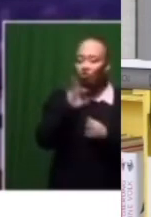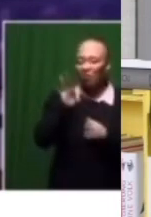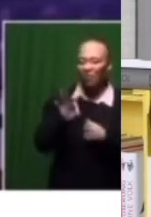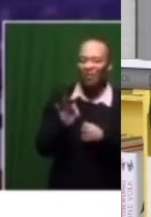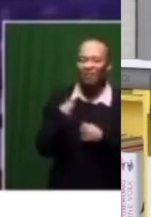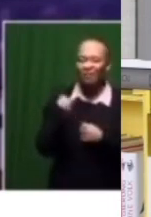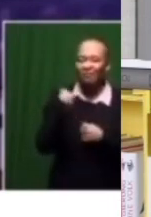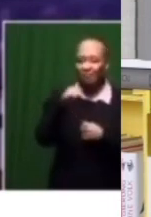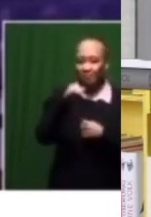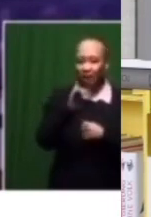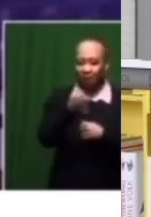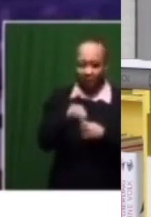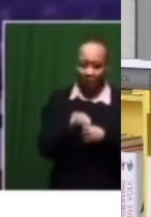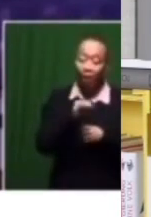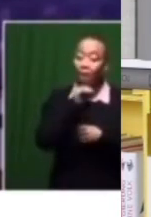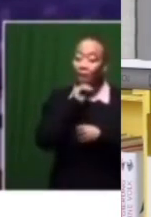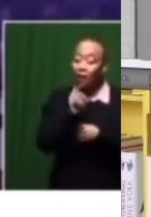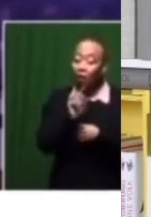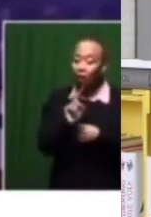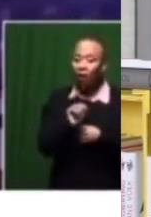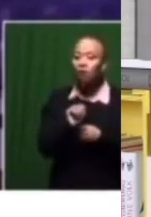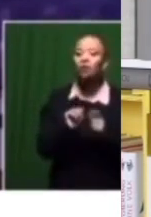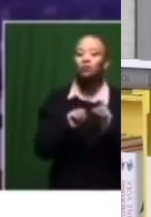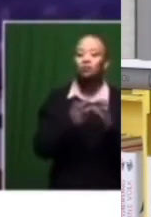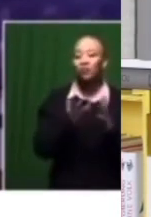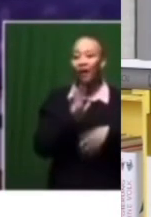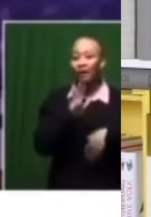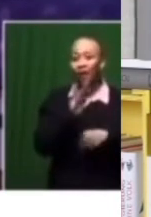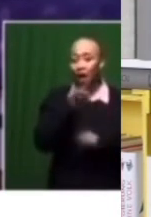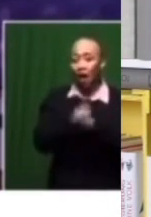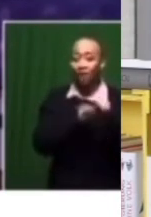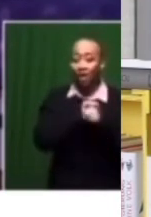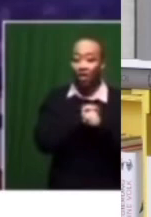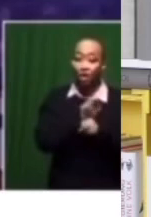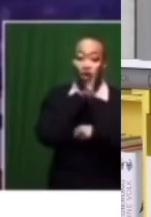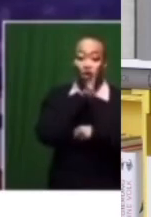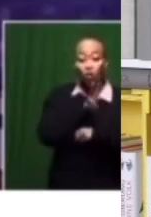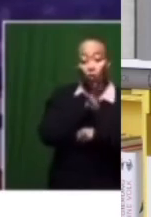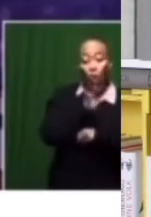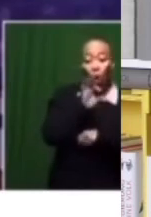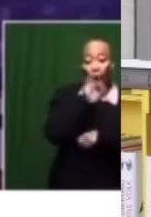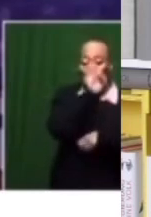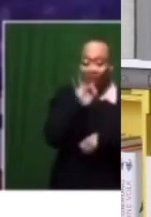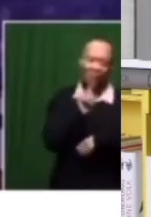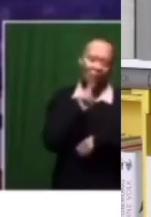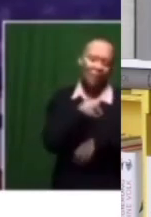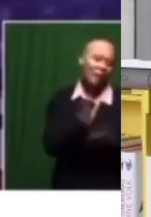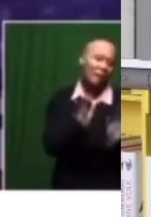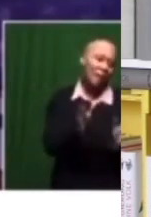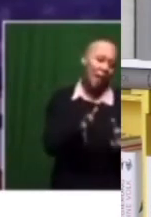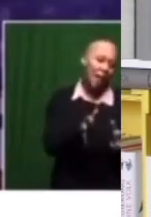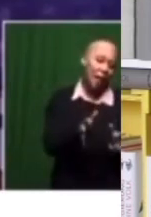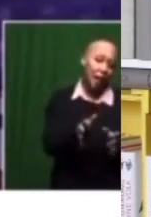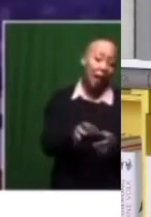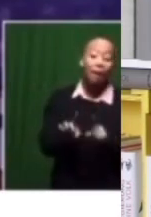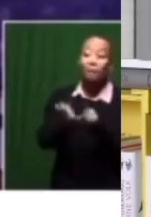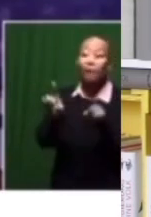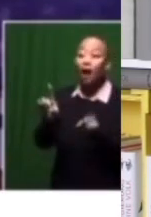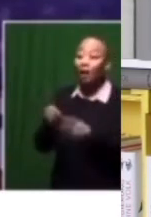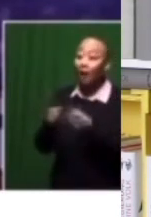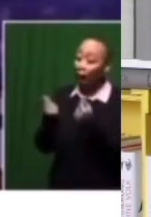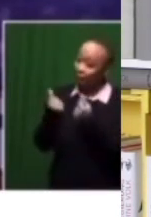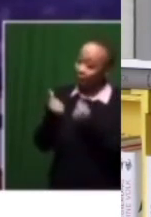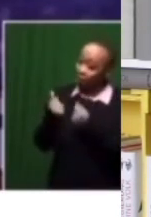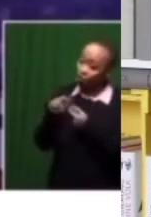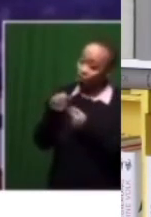You only pay 2% for the period of 5 years without paying the amount of the loan. It's